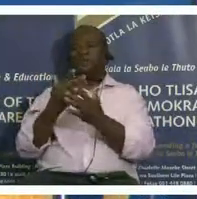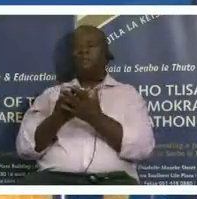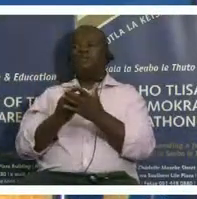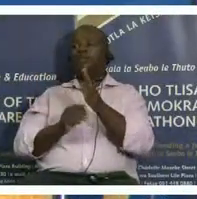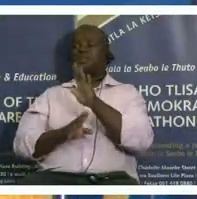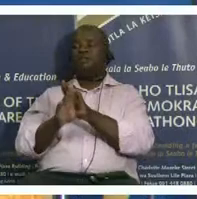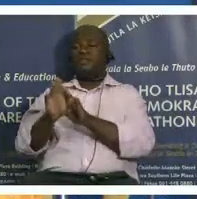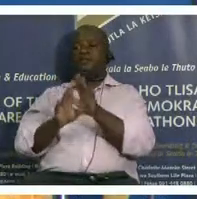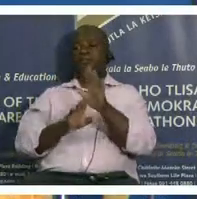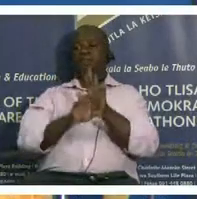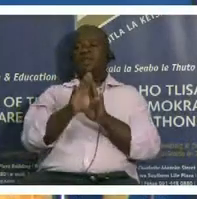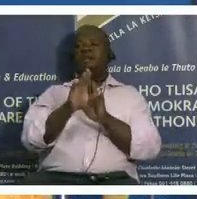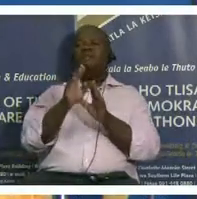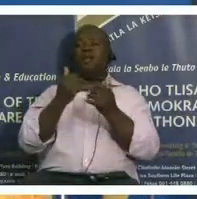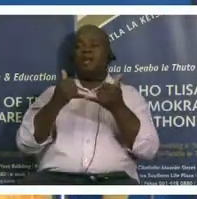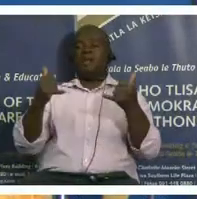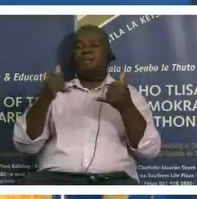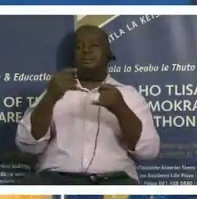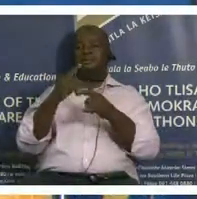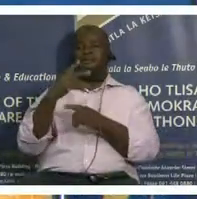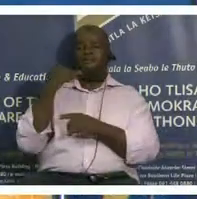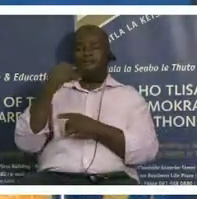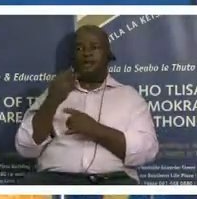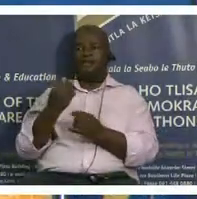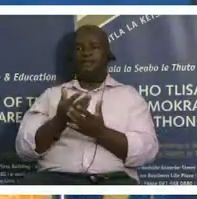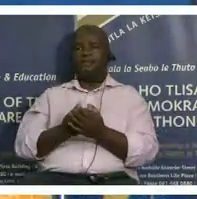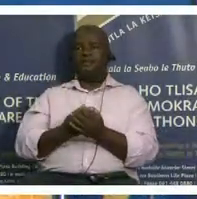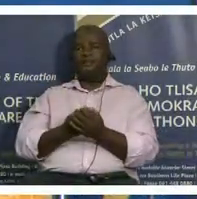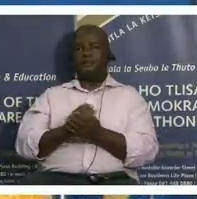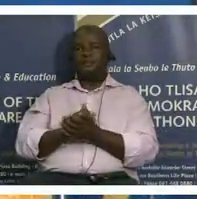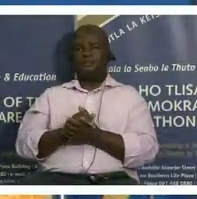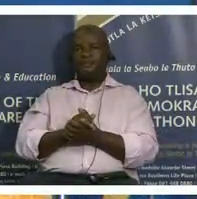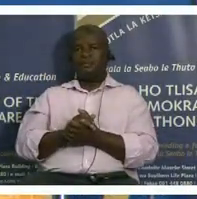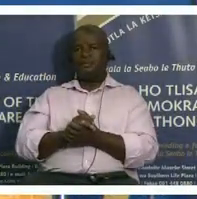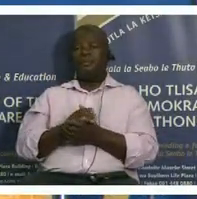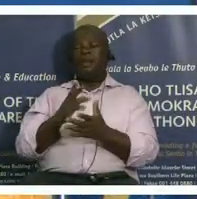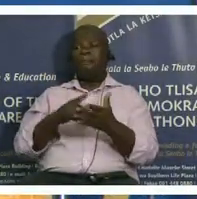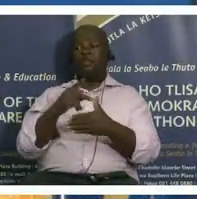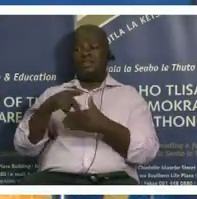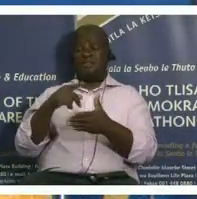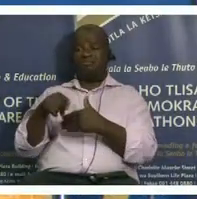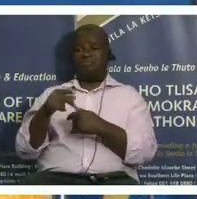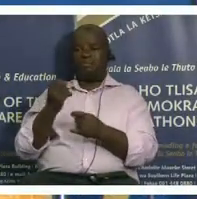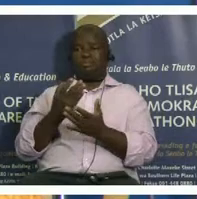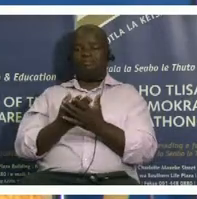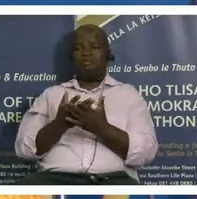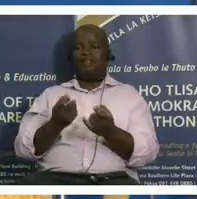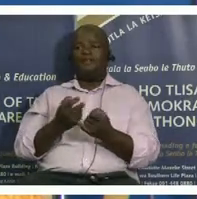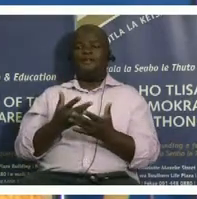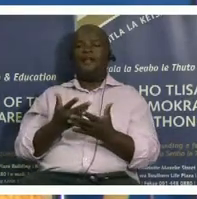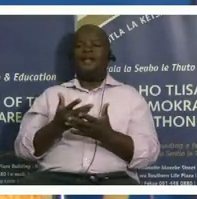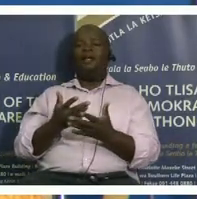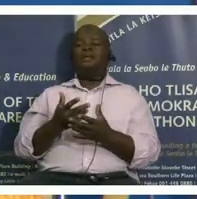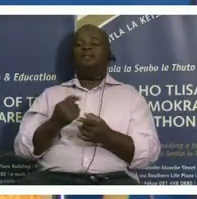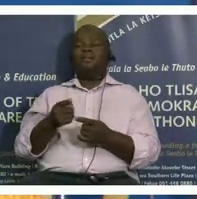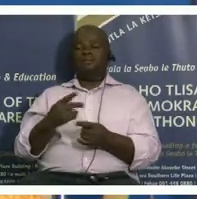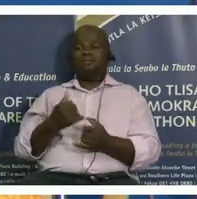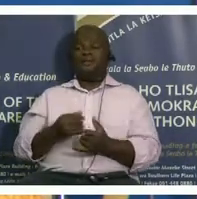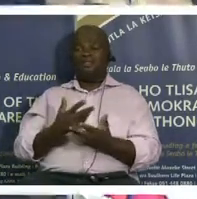improve the network in the area. Both of these projects are currently in the pre-feasibility